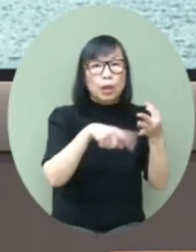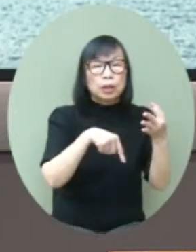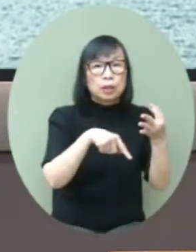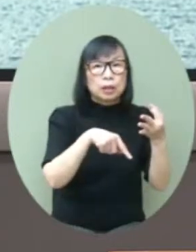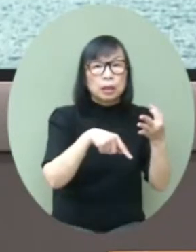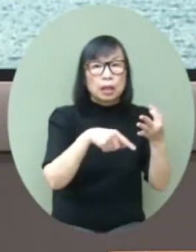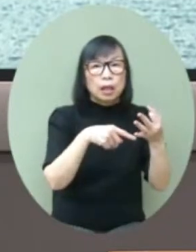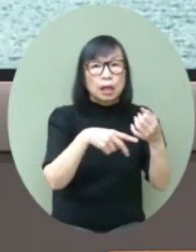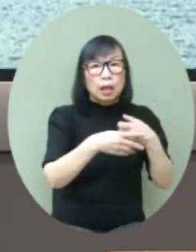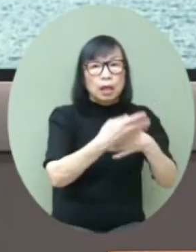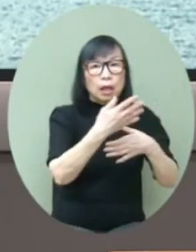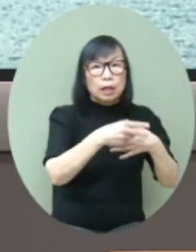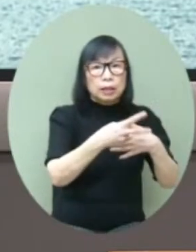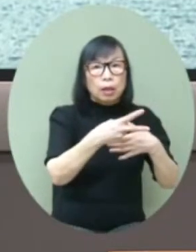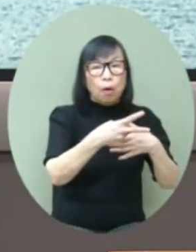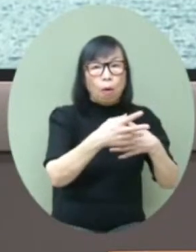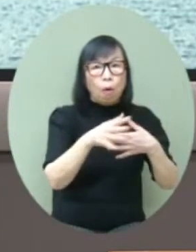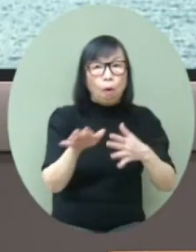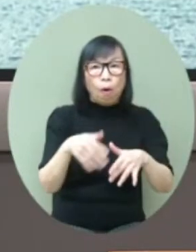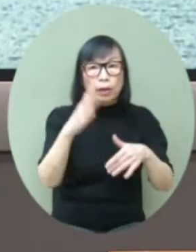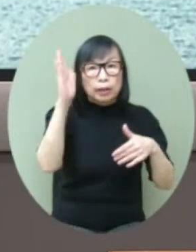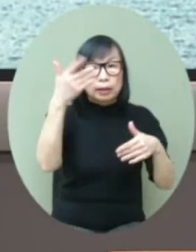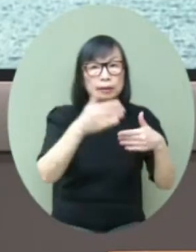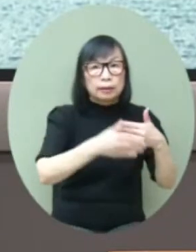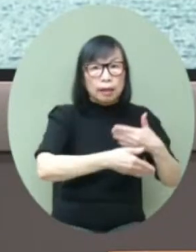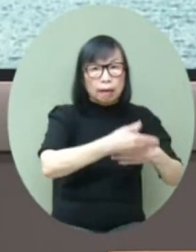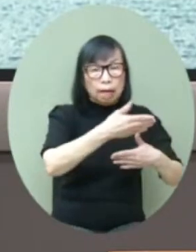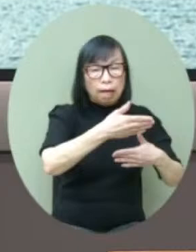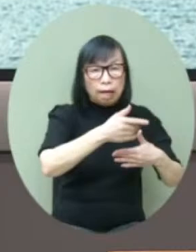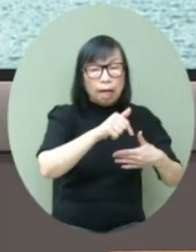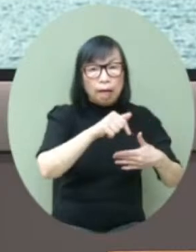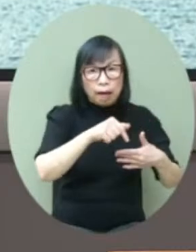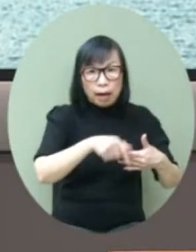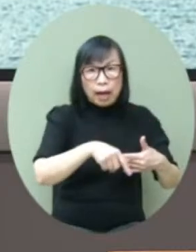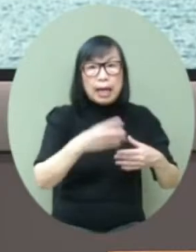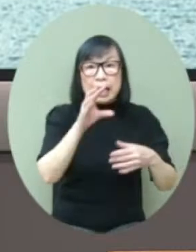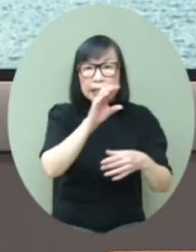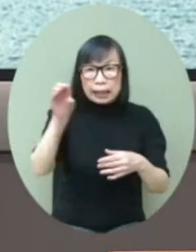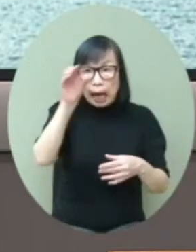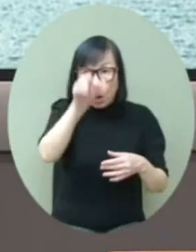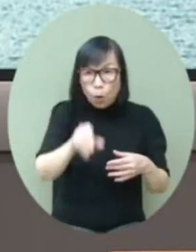case 12805, she actually attended a